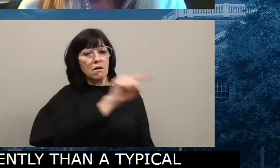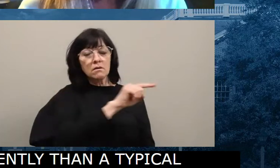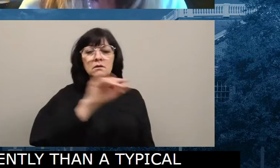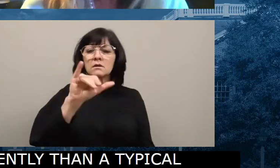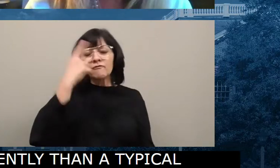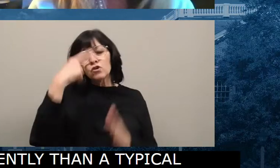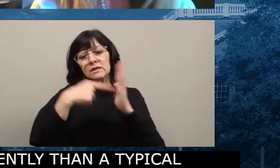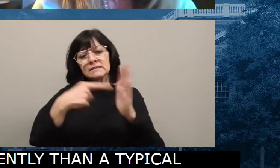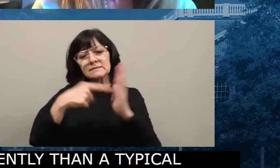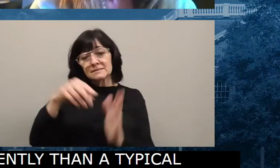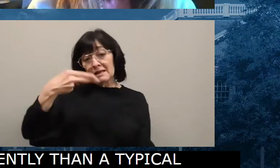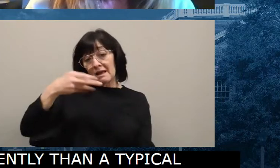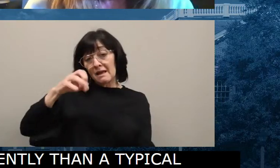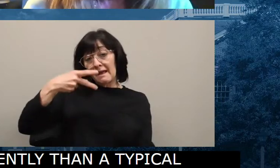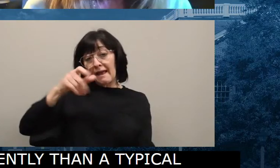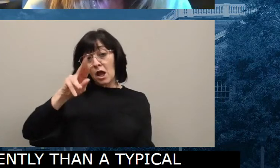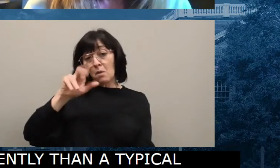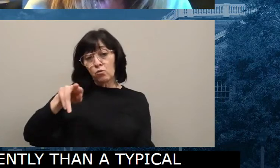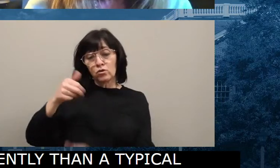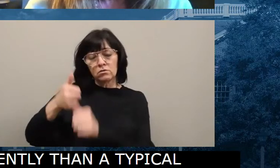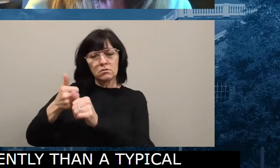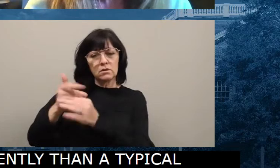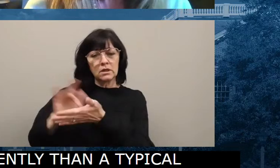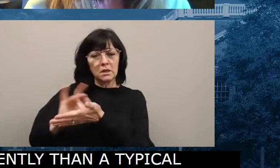and it's not supposed to be used with this